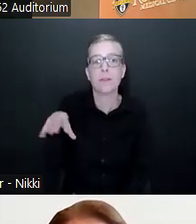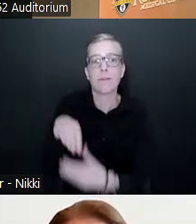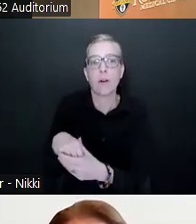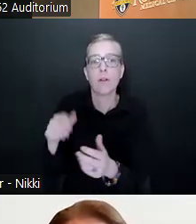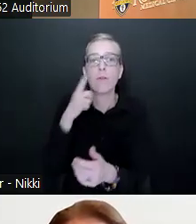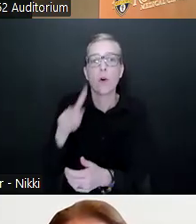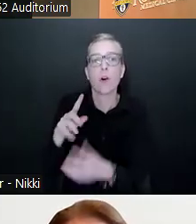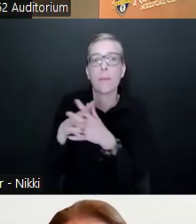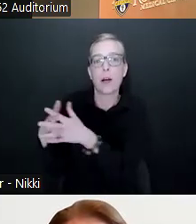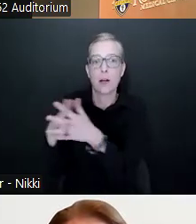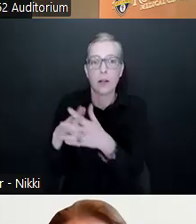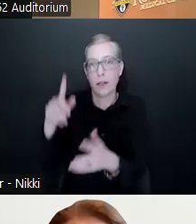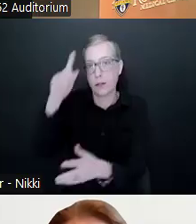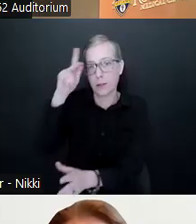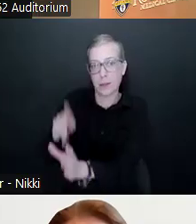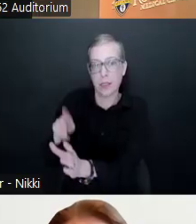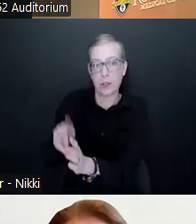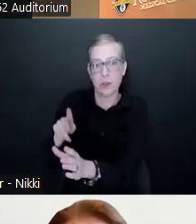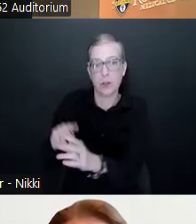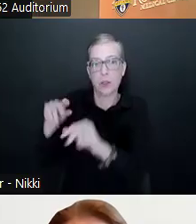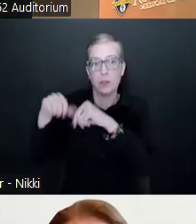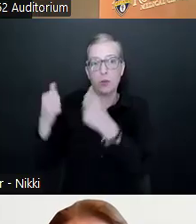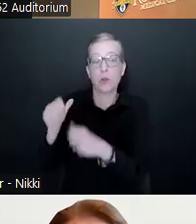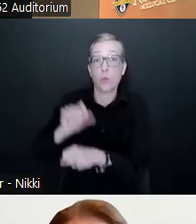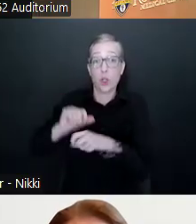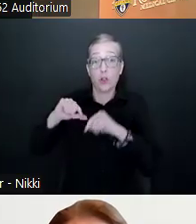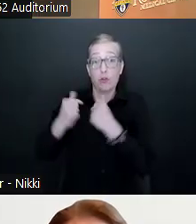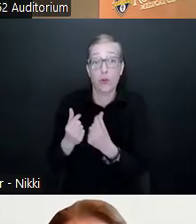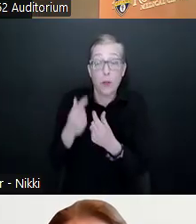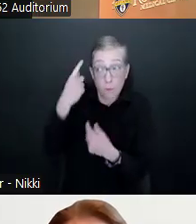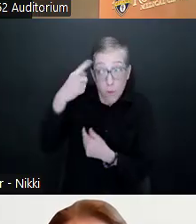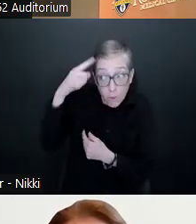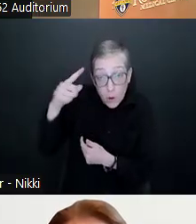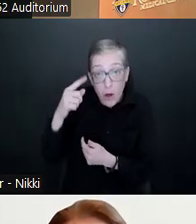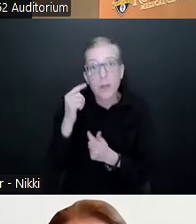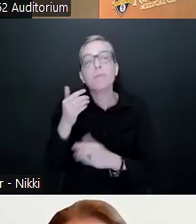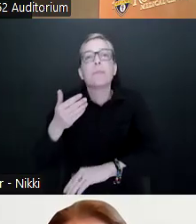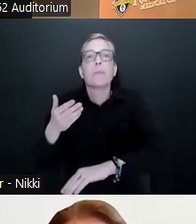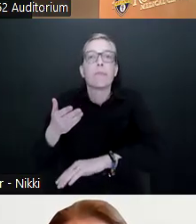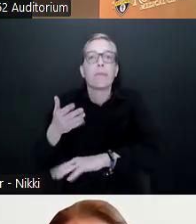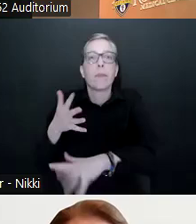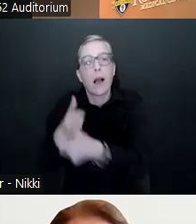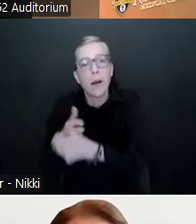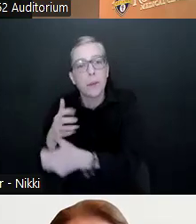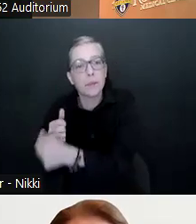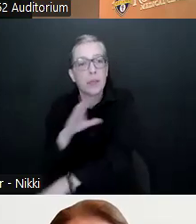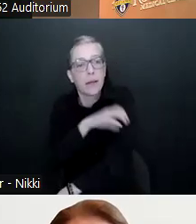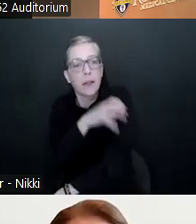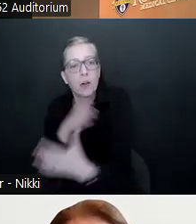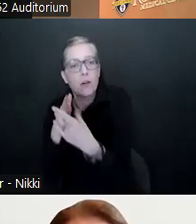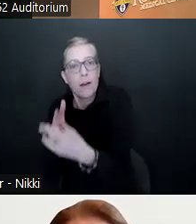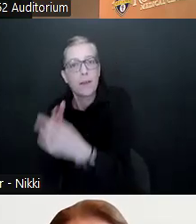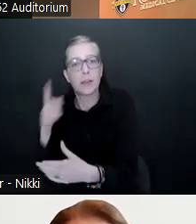for updating clinical guidelines for borderline personality disorders and evaluating nosological changes for personality